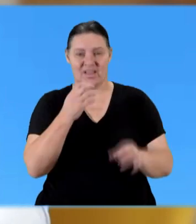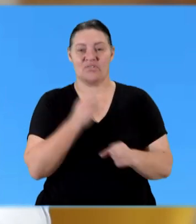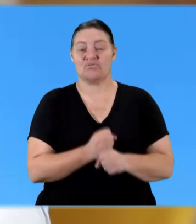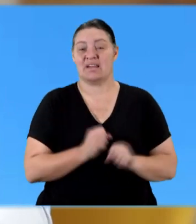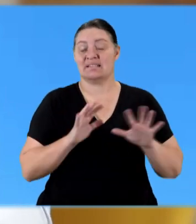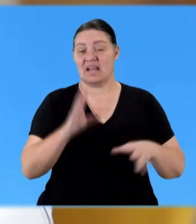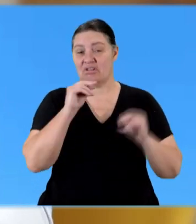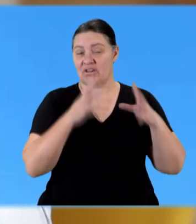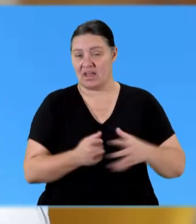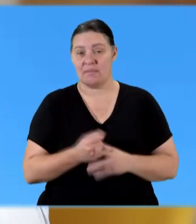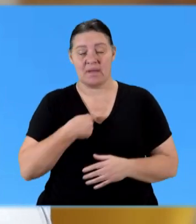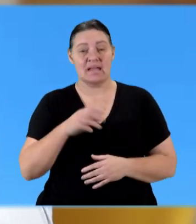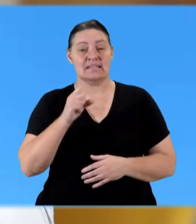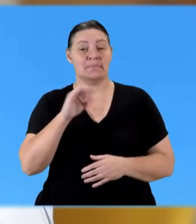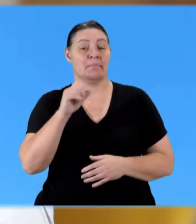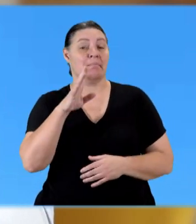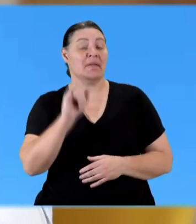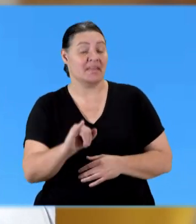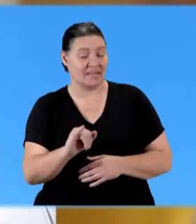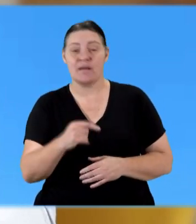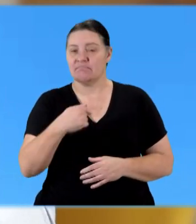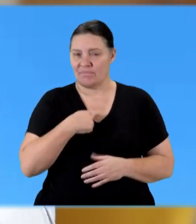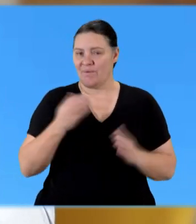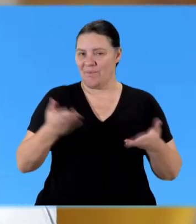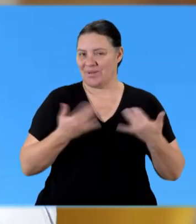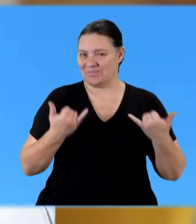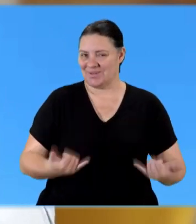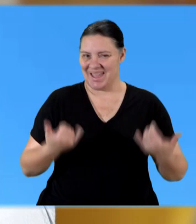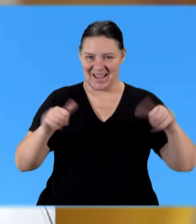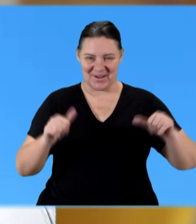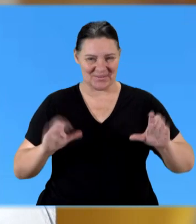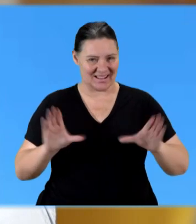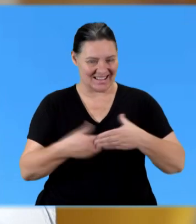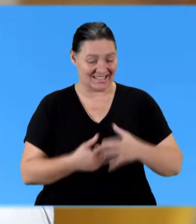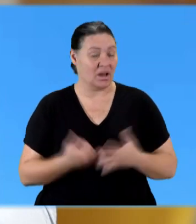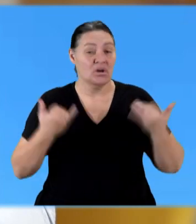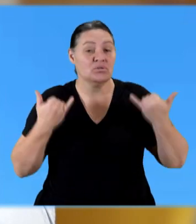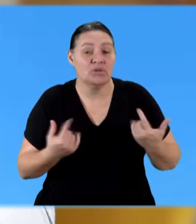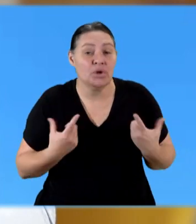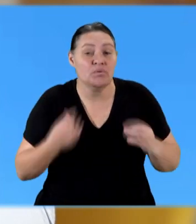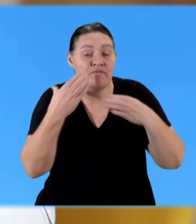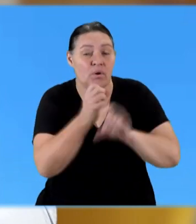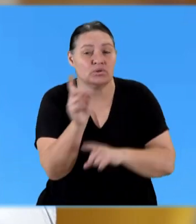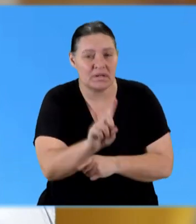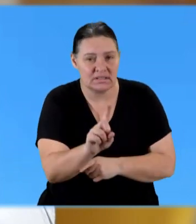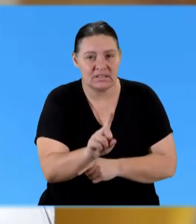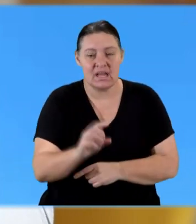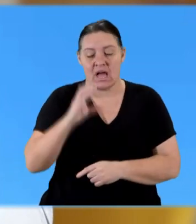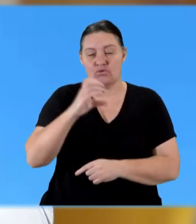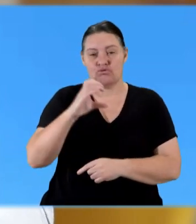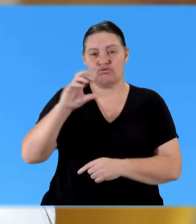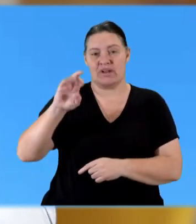Greetings, Cretan learners. My name is Mr. Simbi and welcome to today's accounting class. In today's class, we're going to be focusing